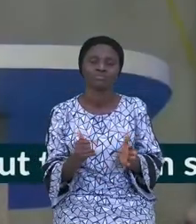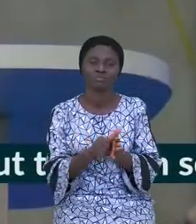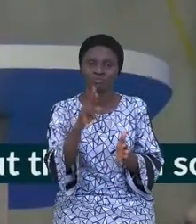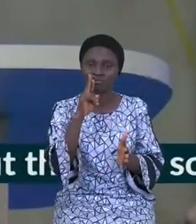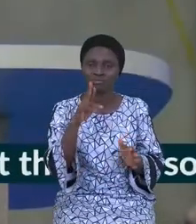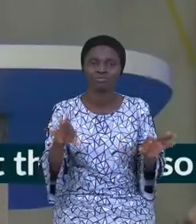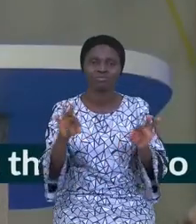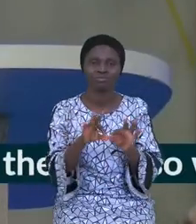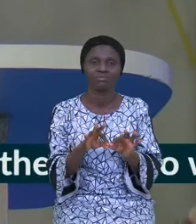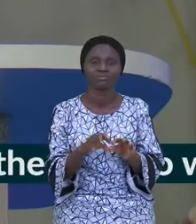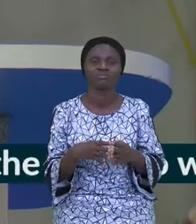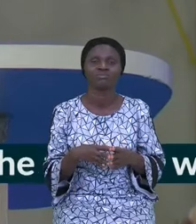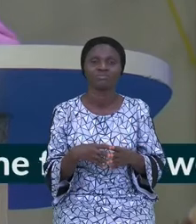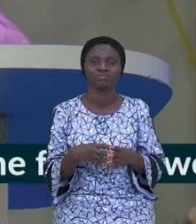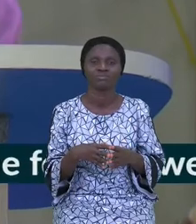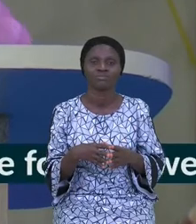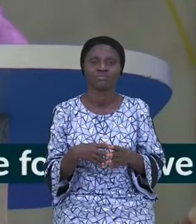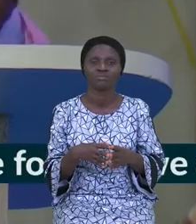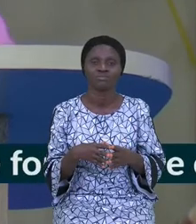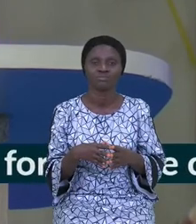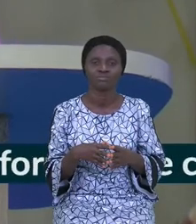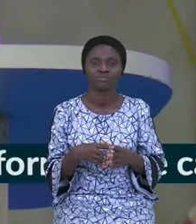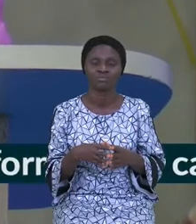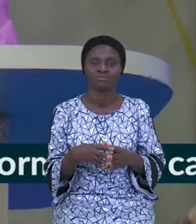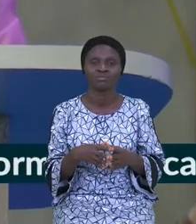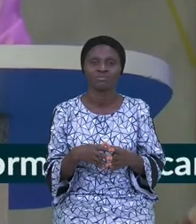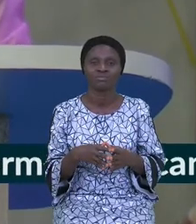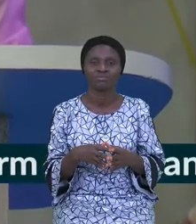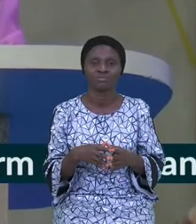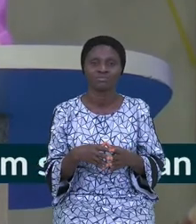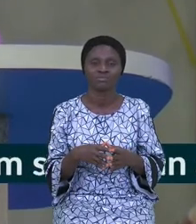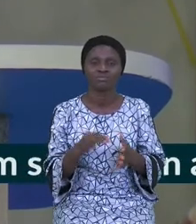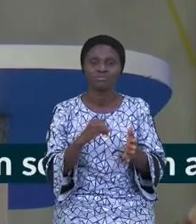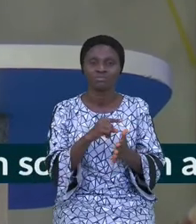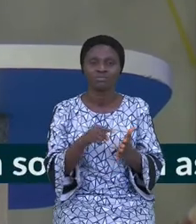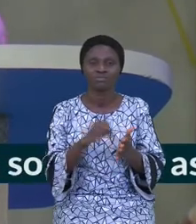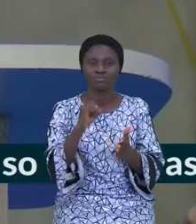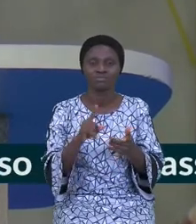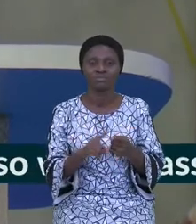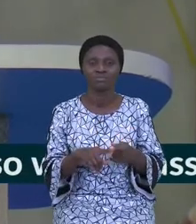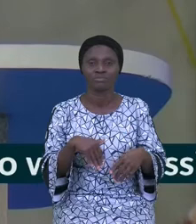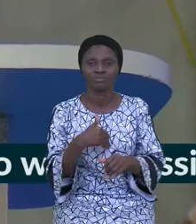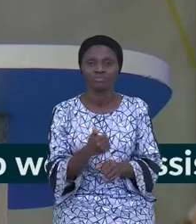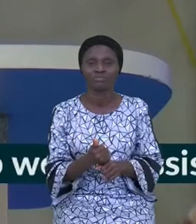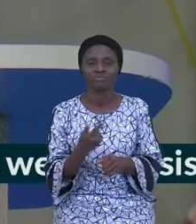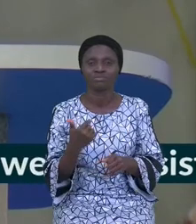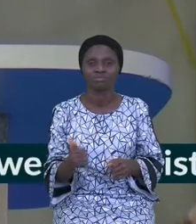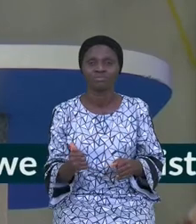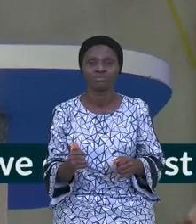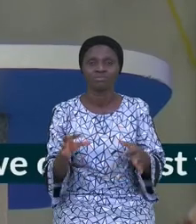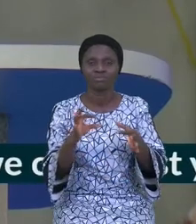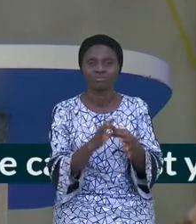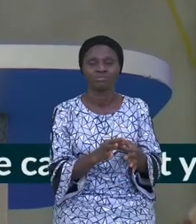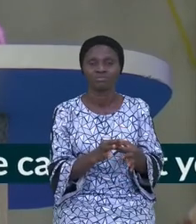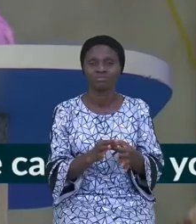helped. And this will make a link and connection between the convener and you. And we want